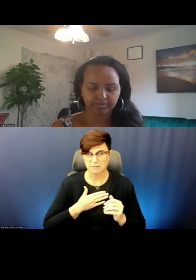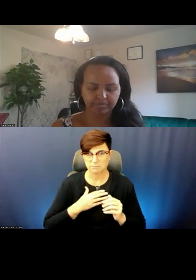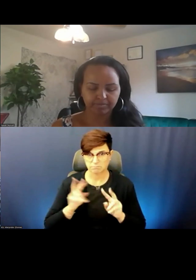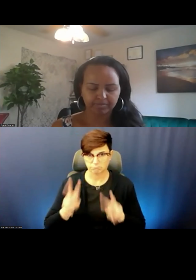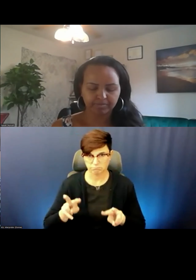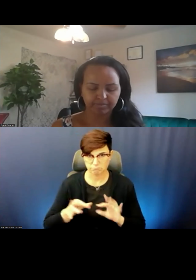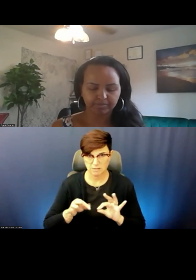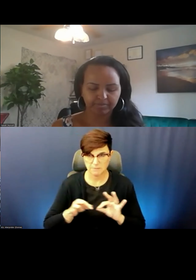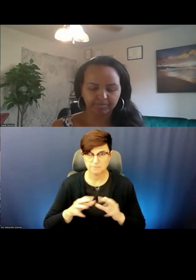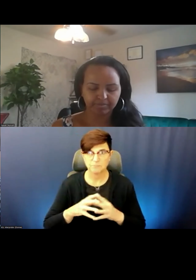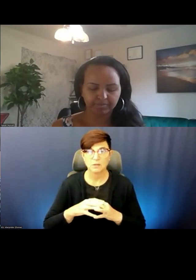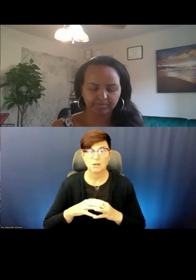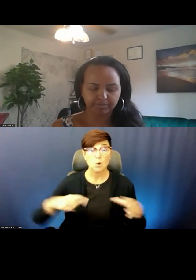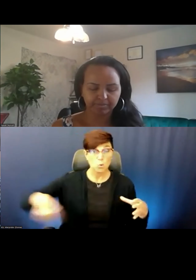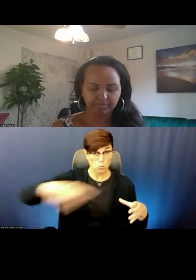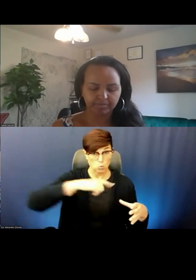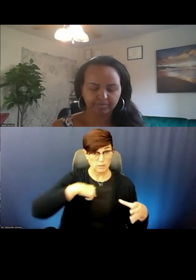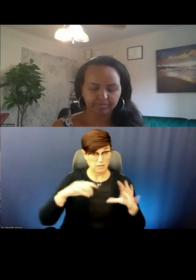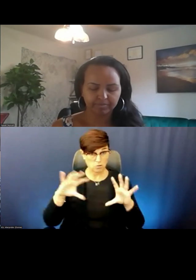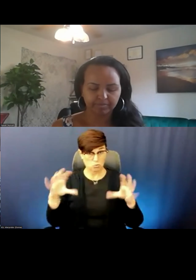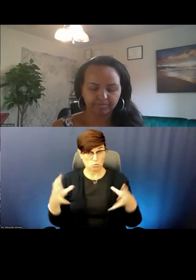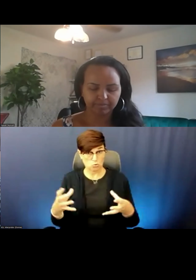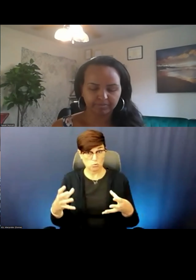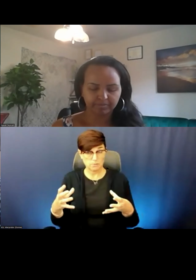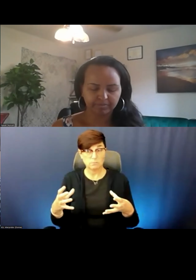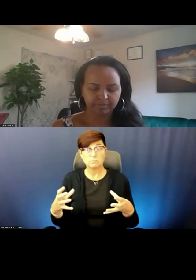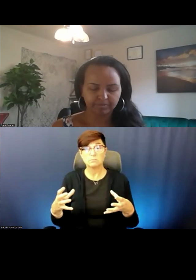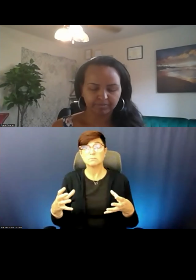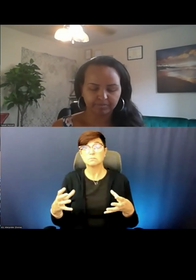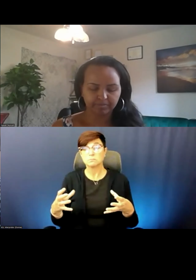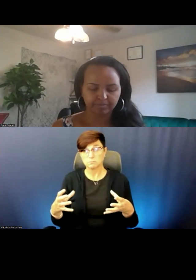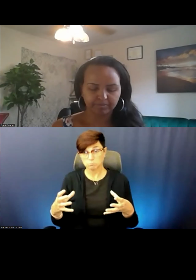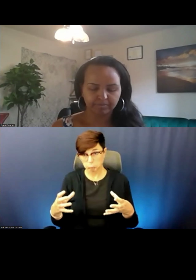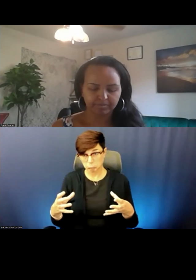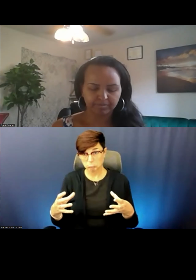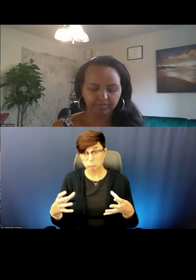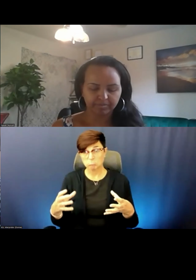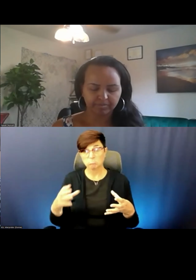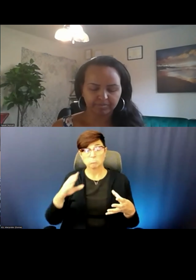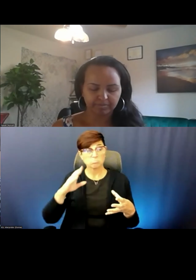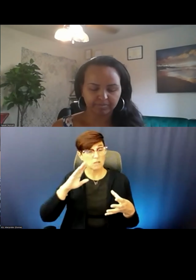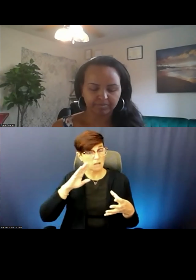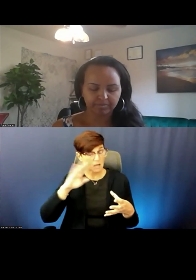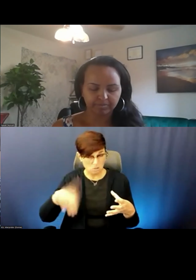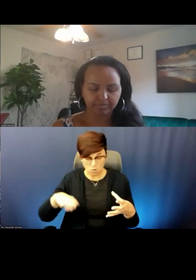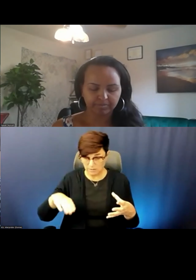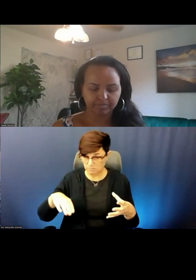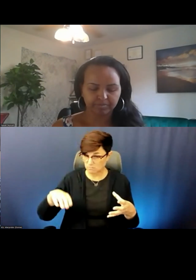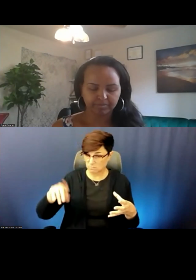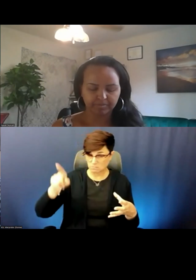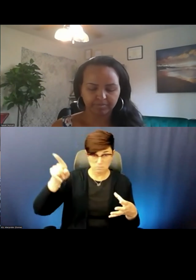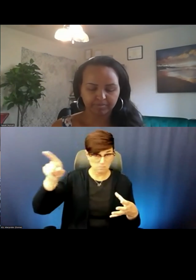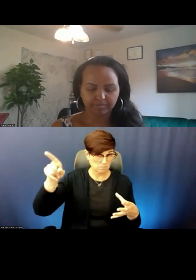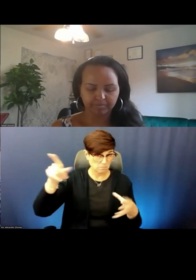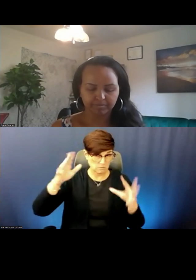As a group, we're really getting to the point now. I know that they haven't made any decisions, and I